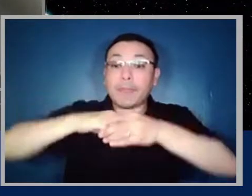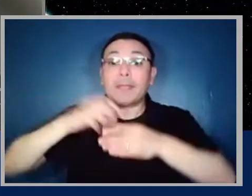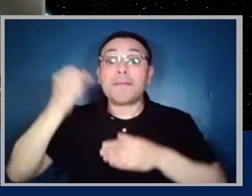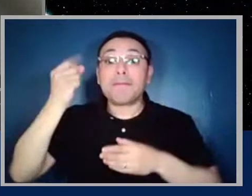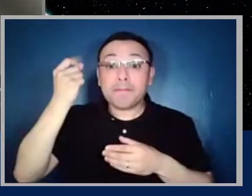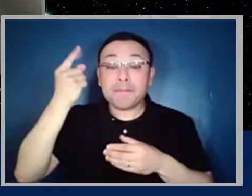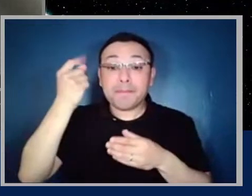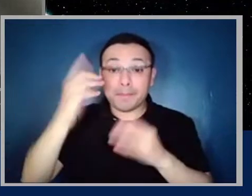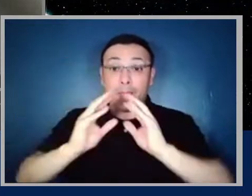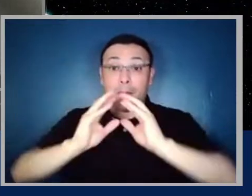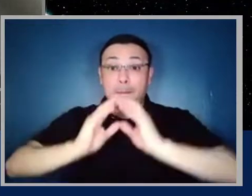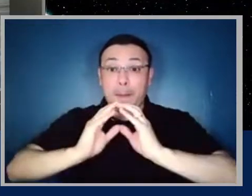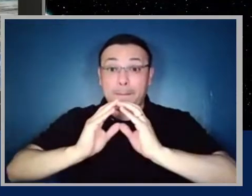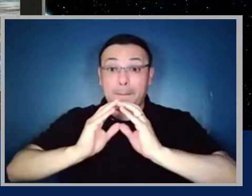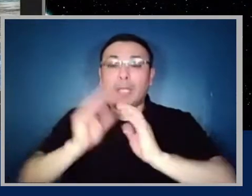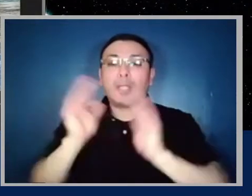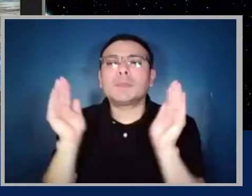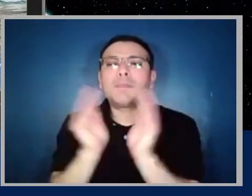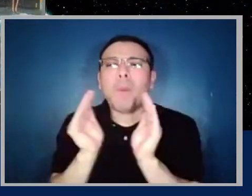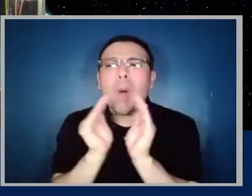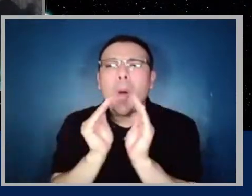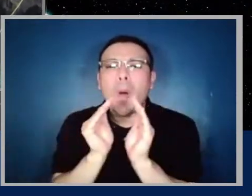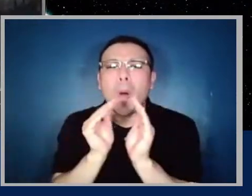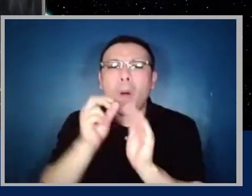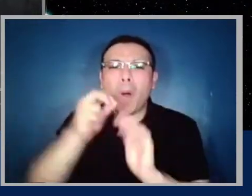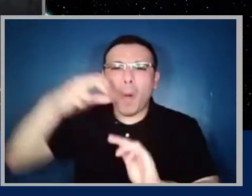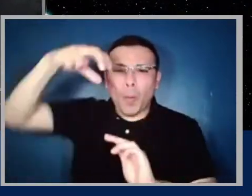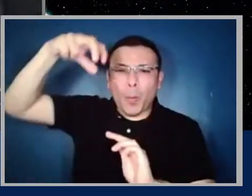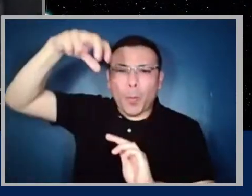cover. Should deploy about